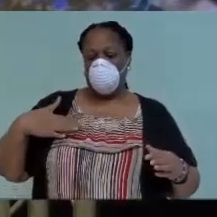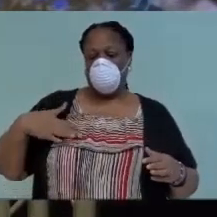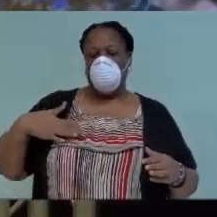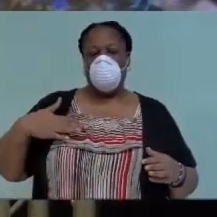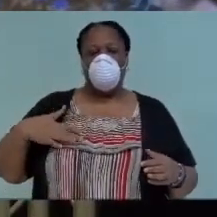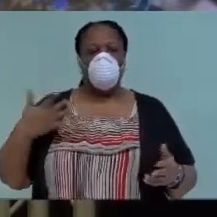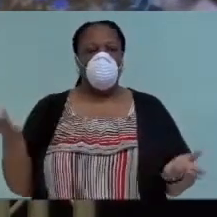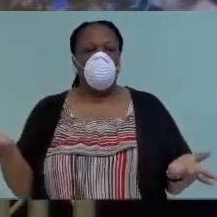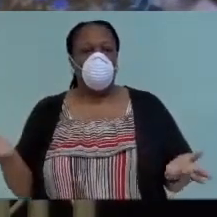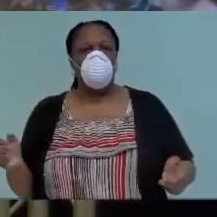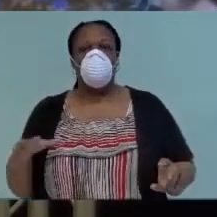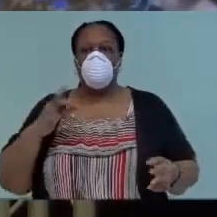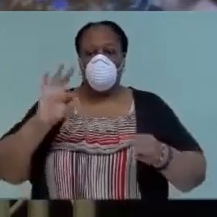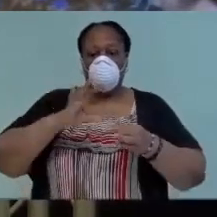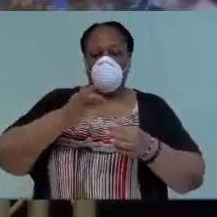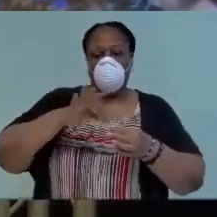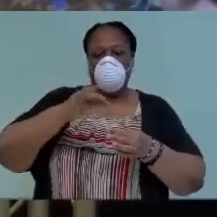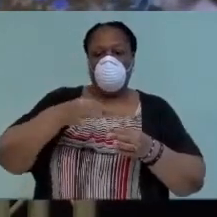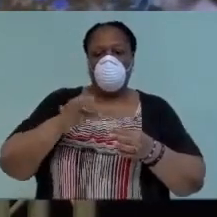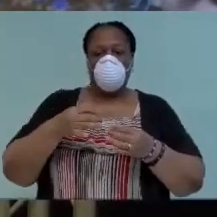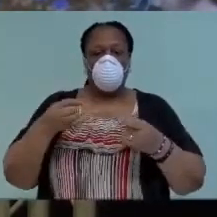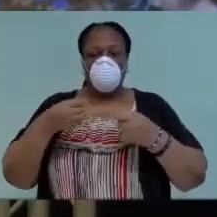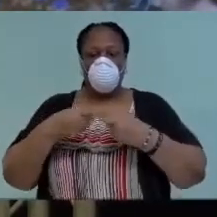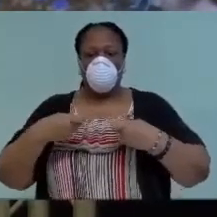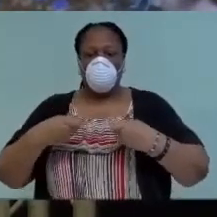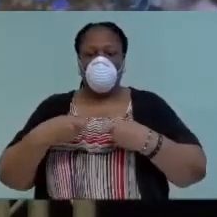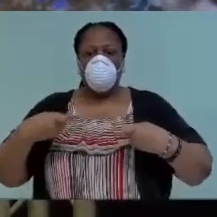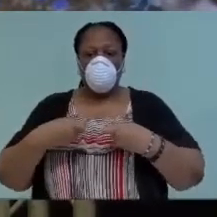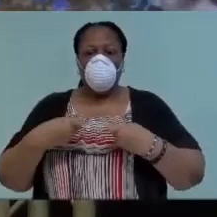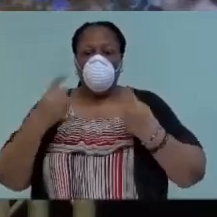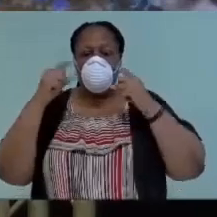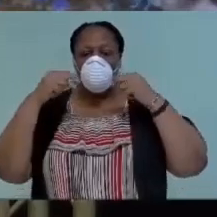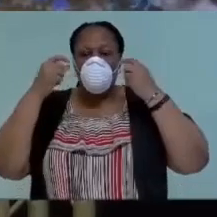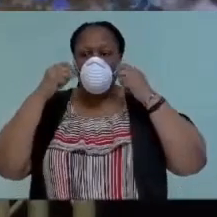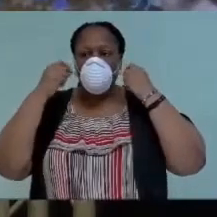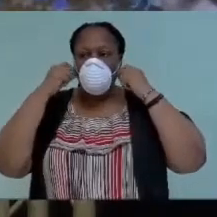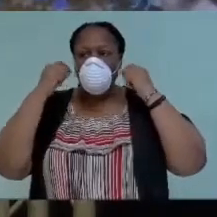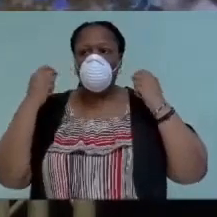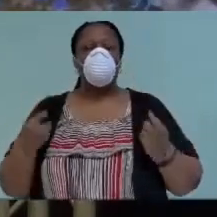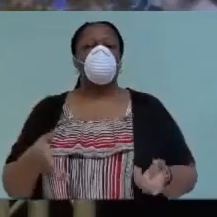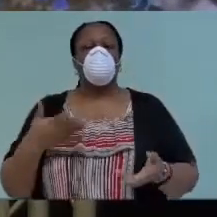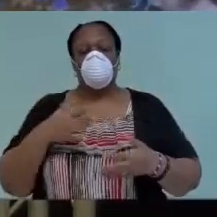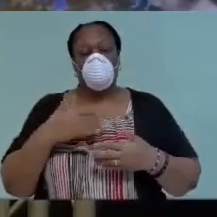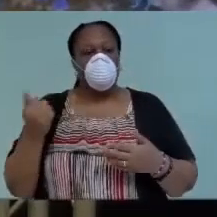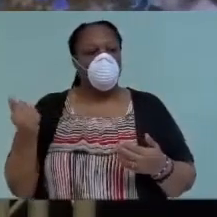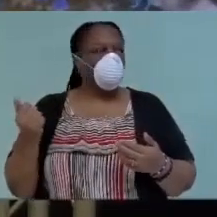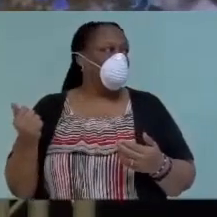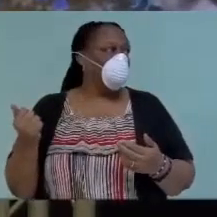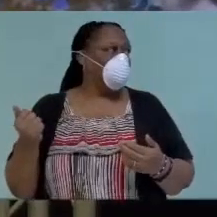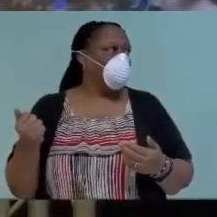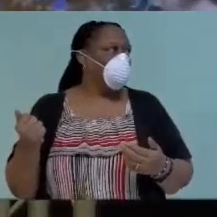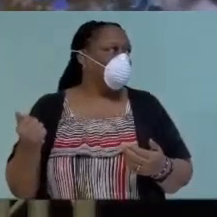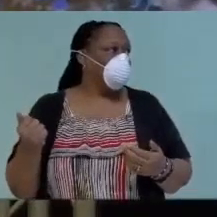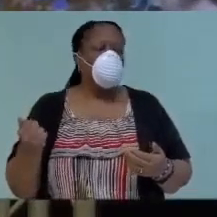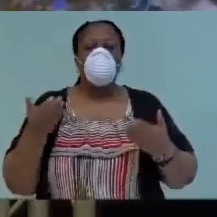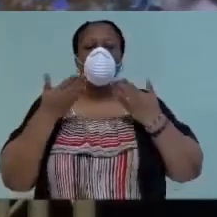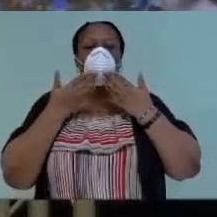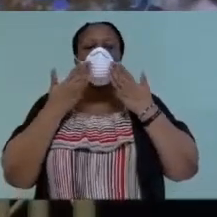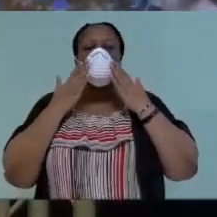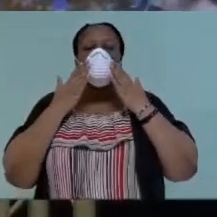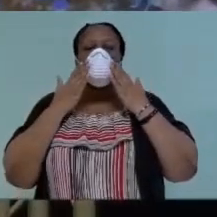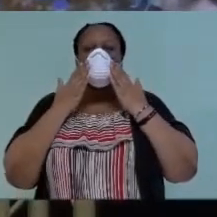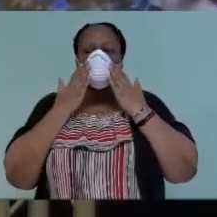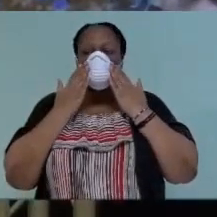materials at low cost. It's important to know, though, that it's not everyone who should be wearing a face mask, and I'll tell you why. Cloth face